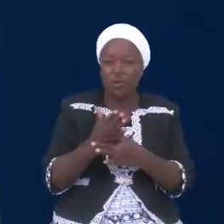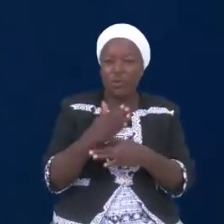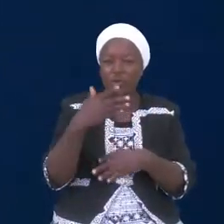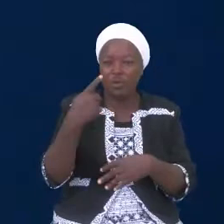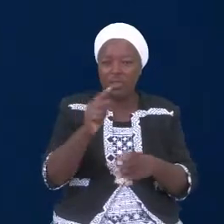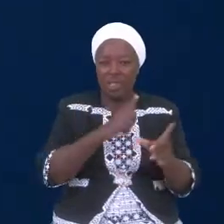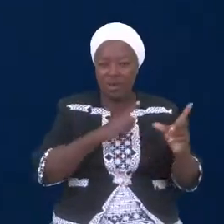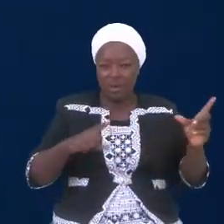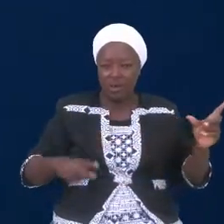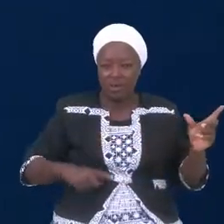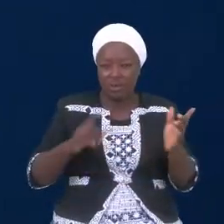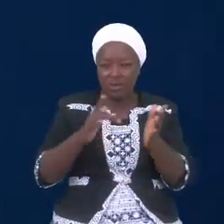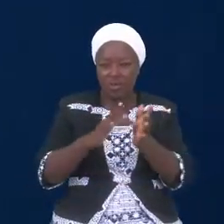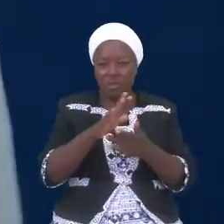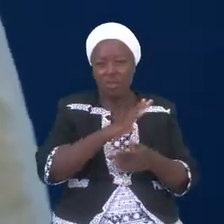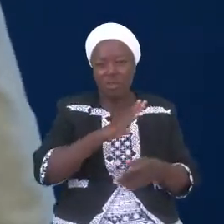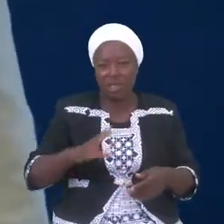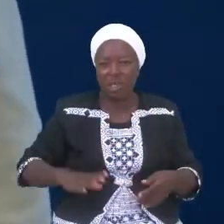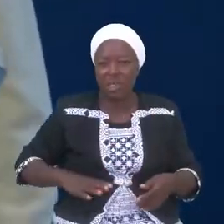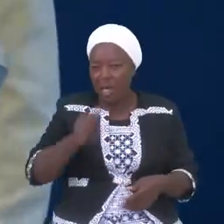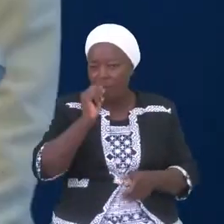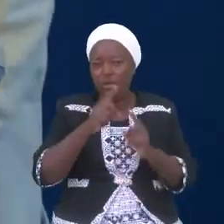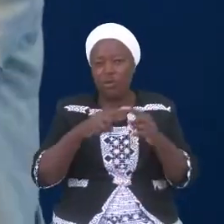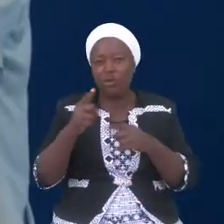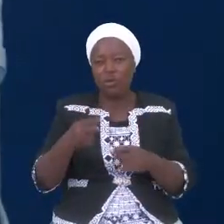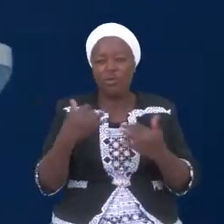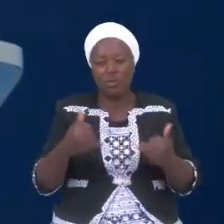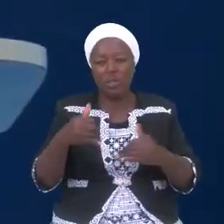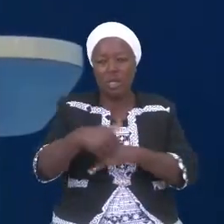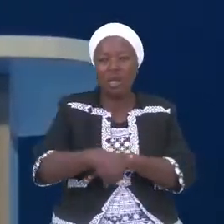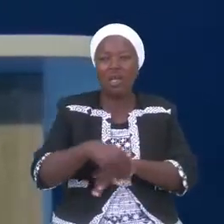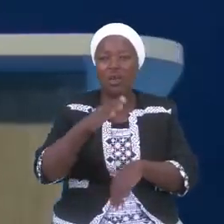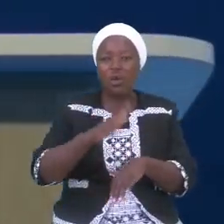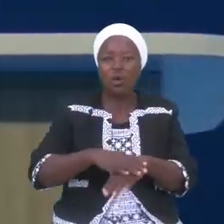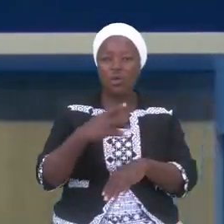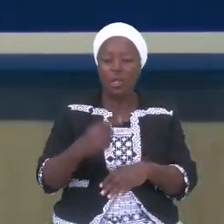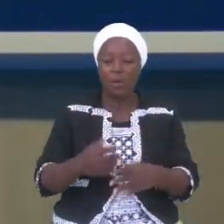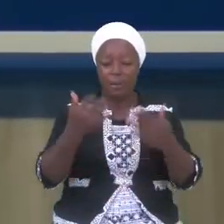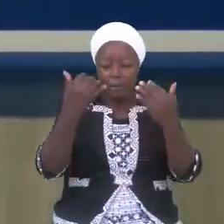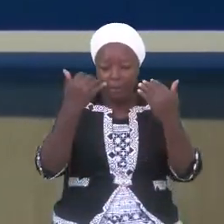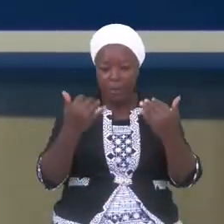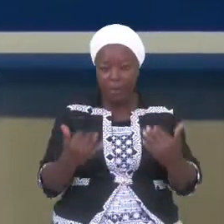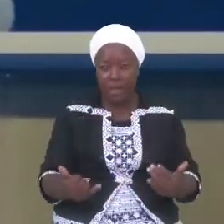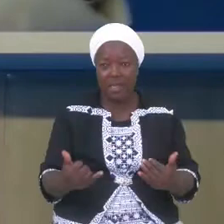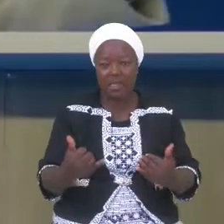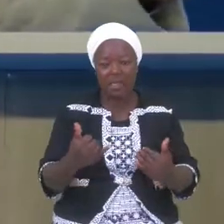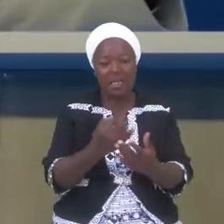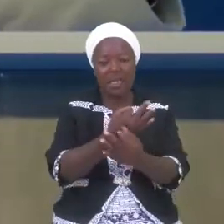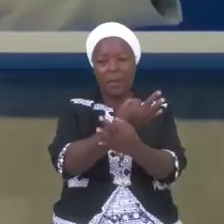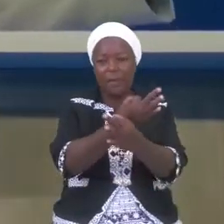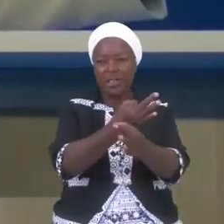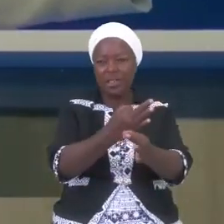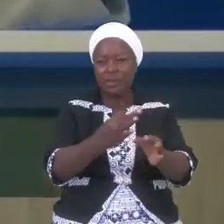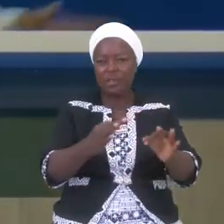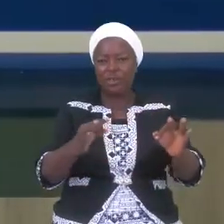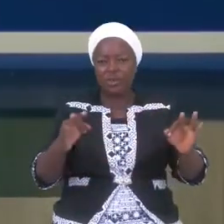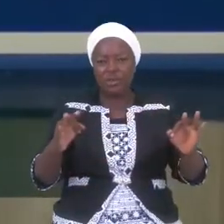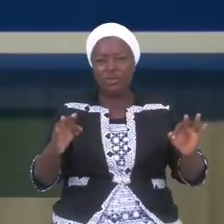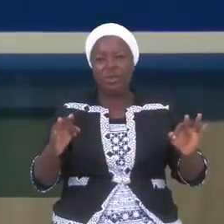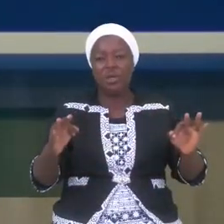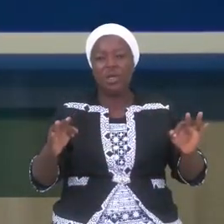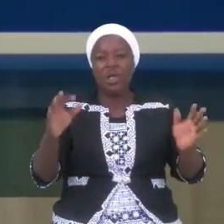Lord Jesus Christ. I'm talking to you tonight on the present emancipation